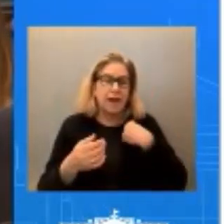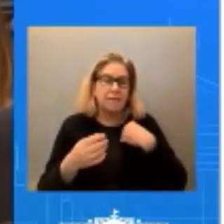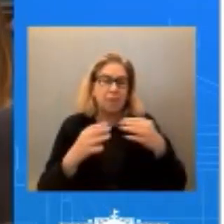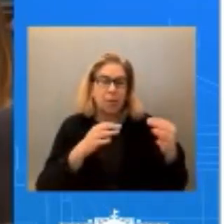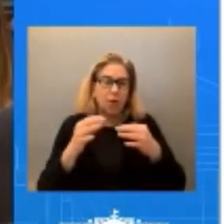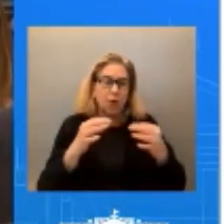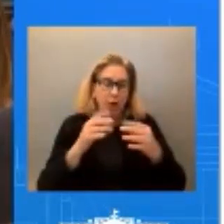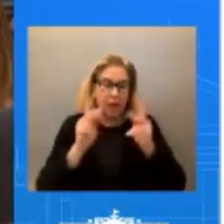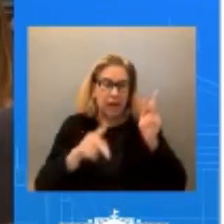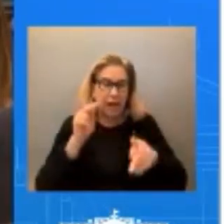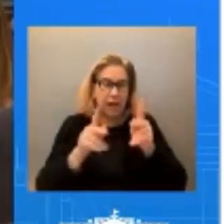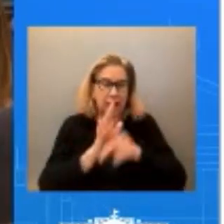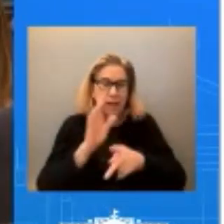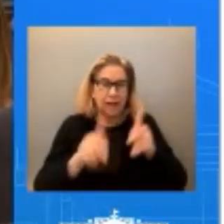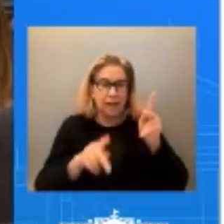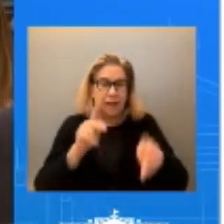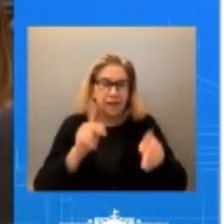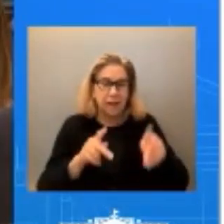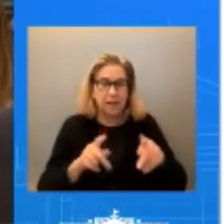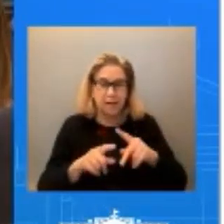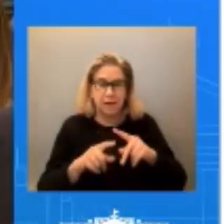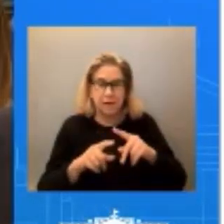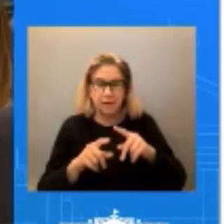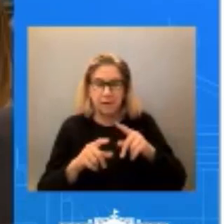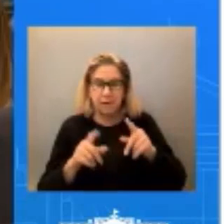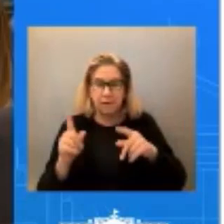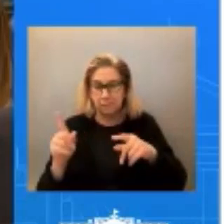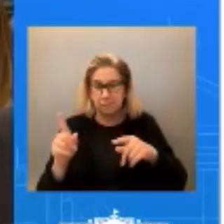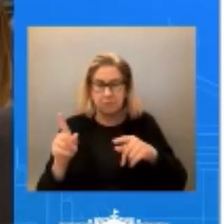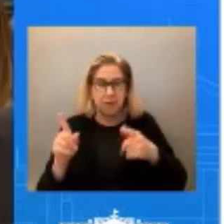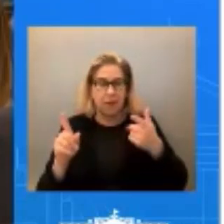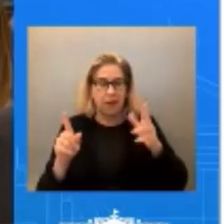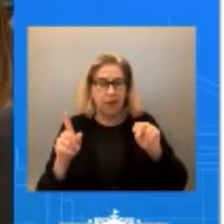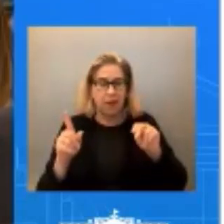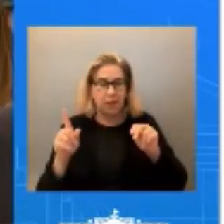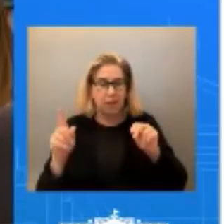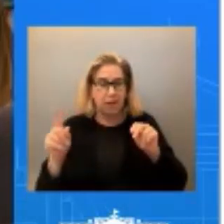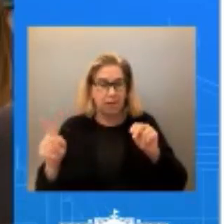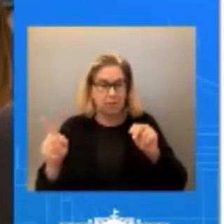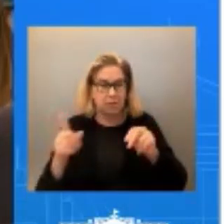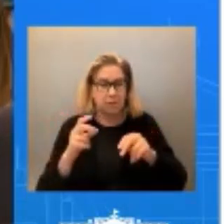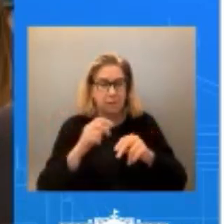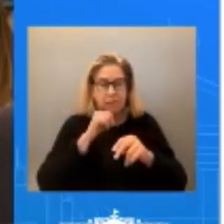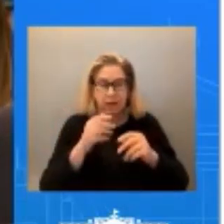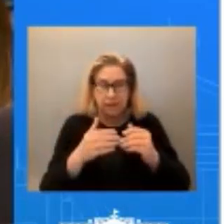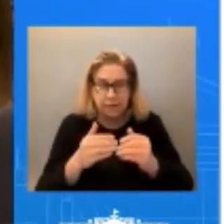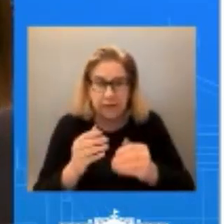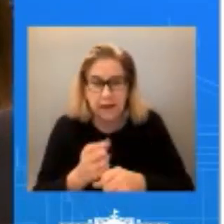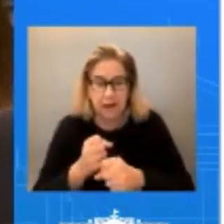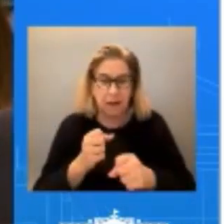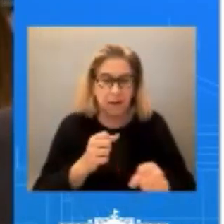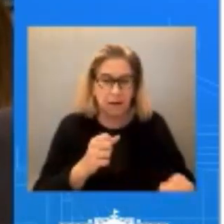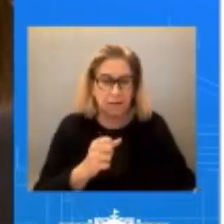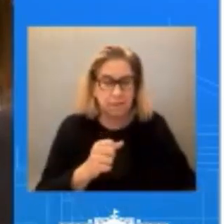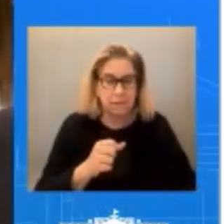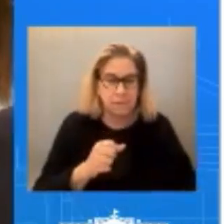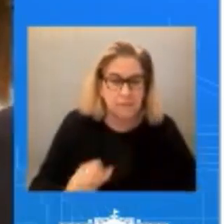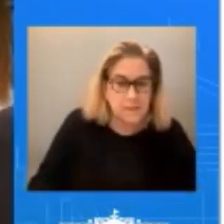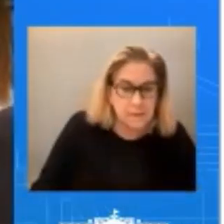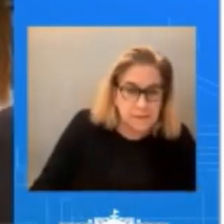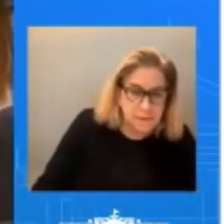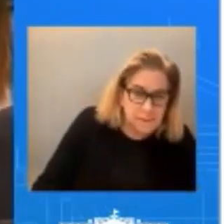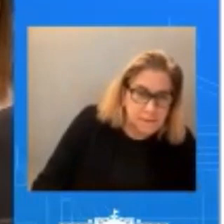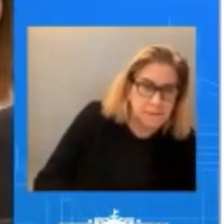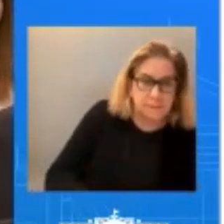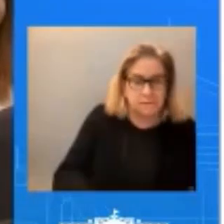guns. It's very hard because the government and everybody is very conscious that the guns can cause a lot of destruction. But in this country, it's very normal for everybody to